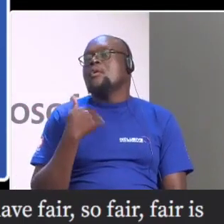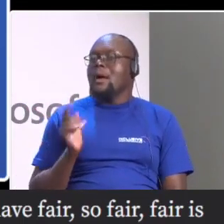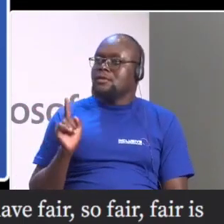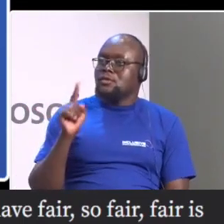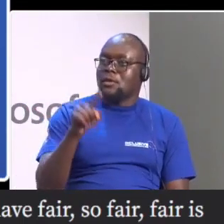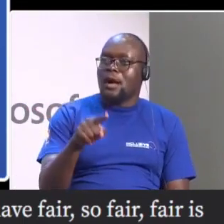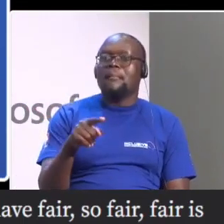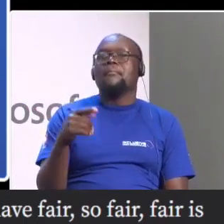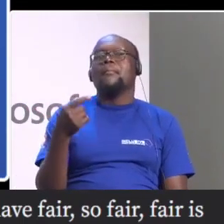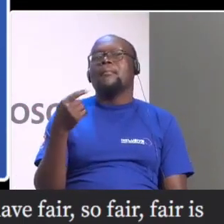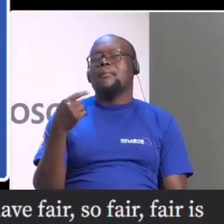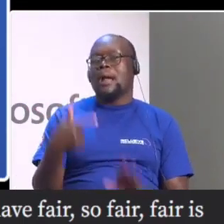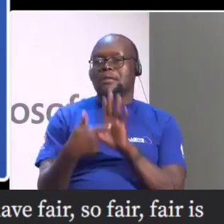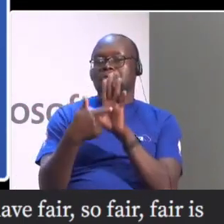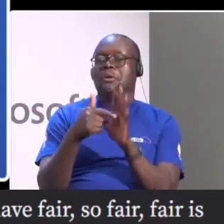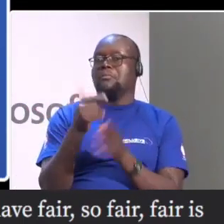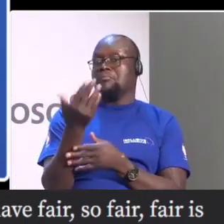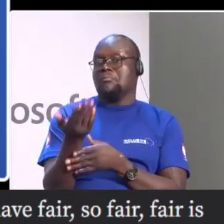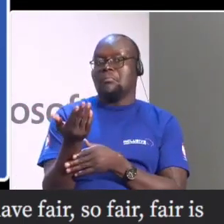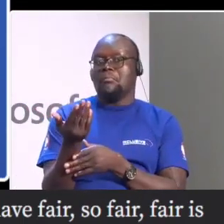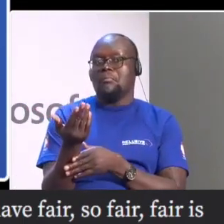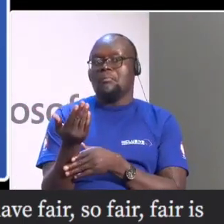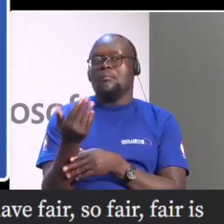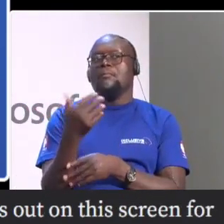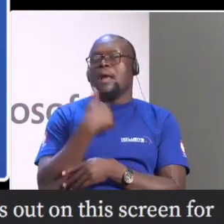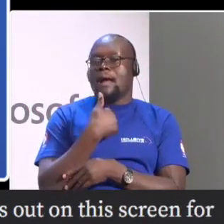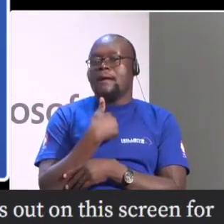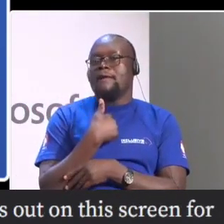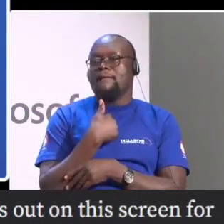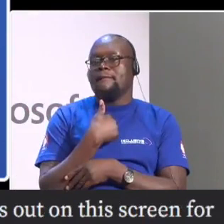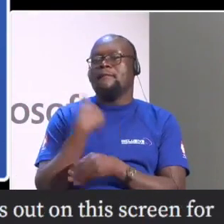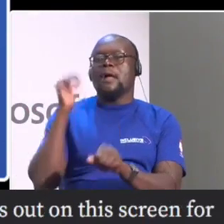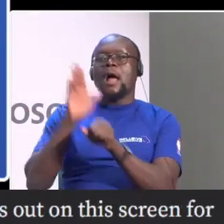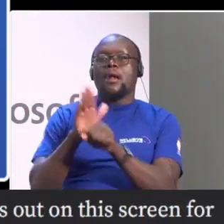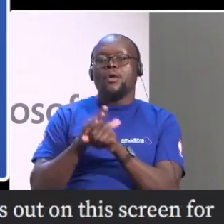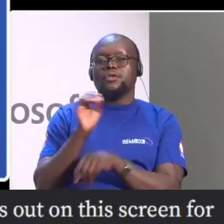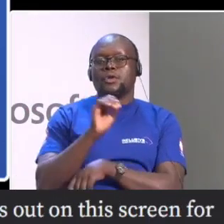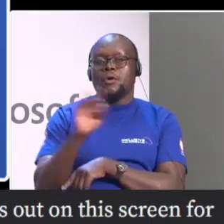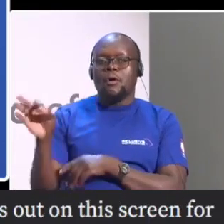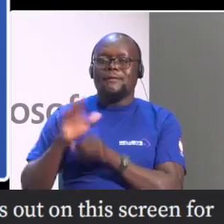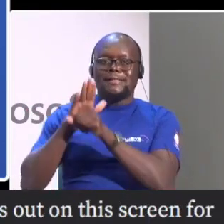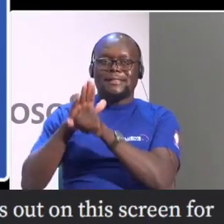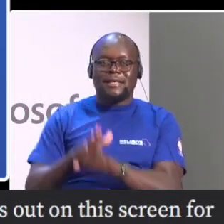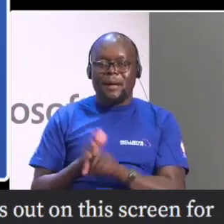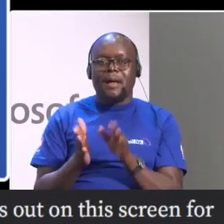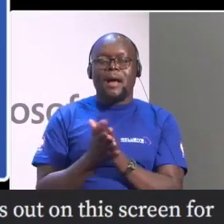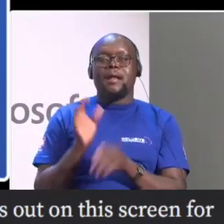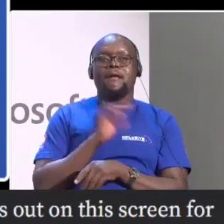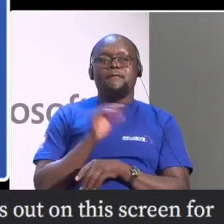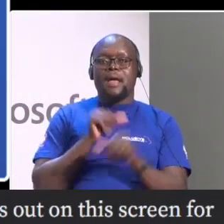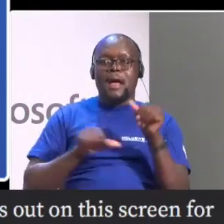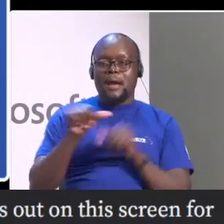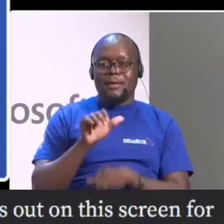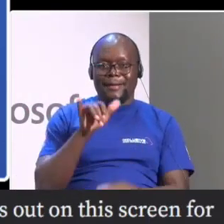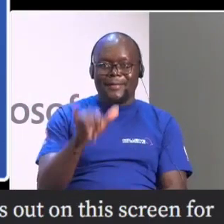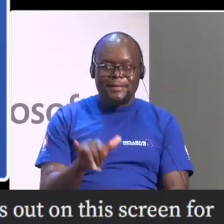and disclose. And there is a lot of stigma and fear around